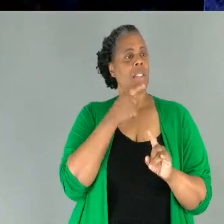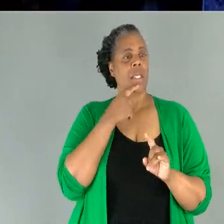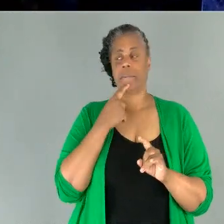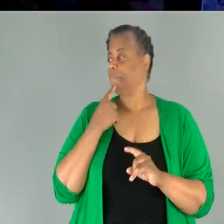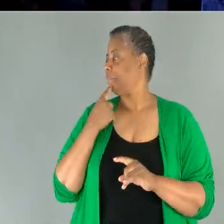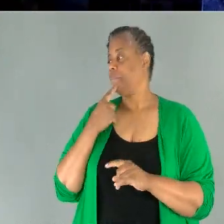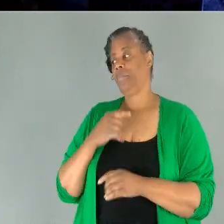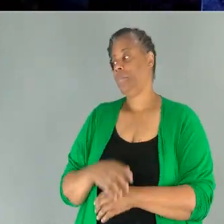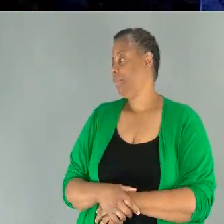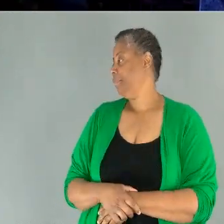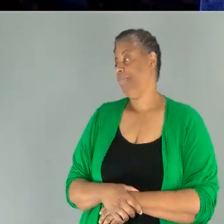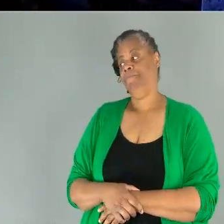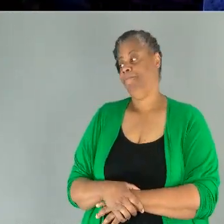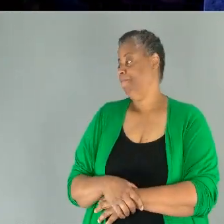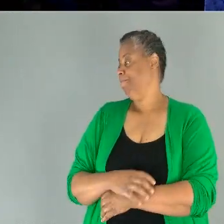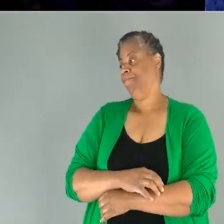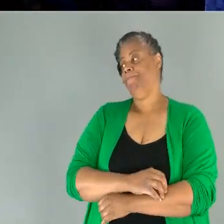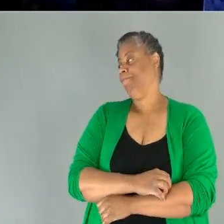no, you don't.